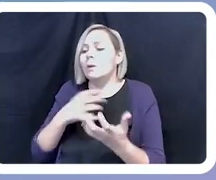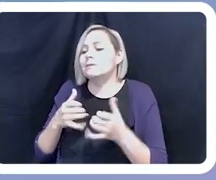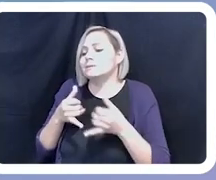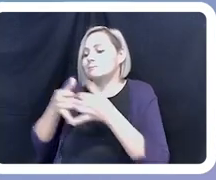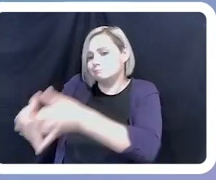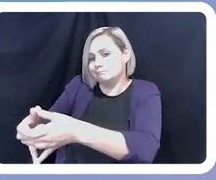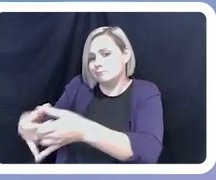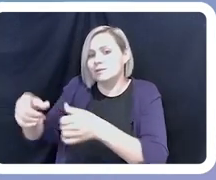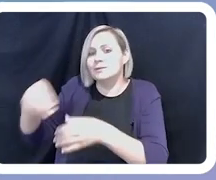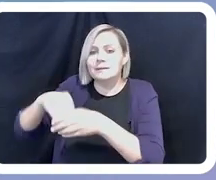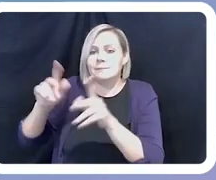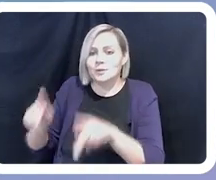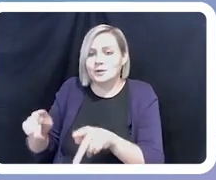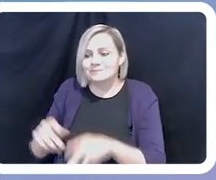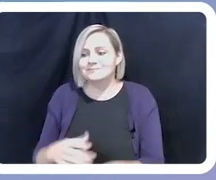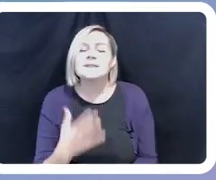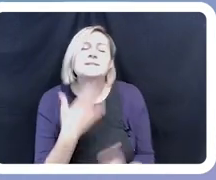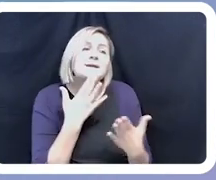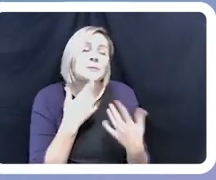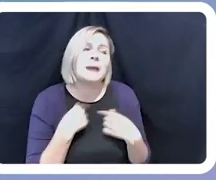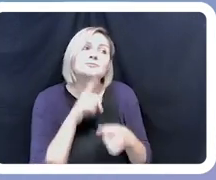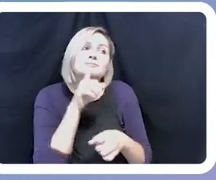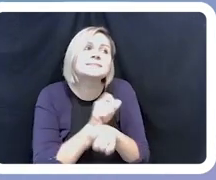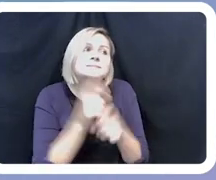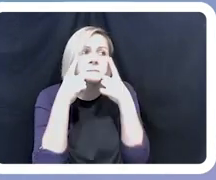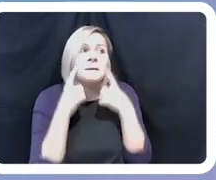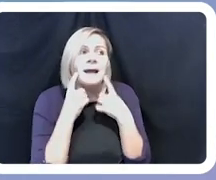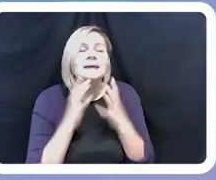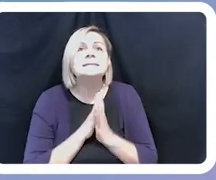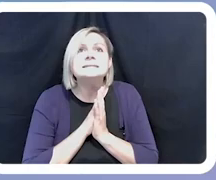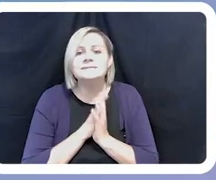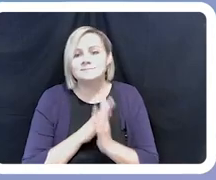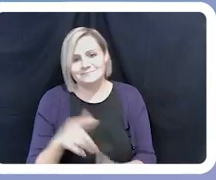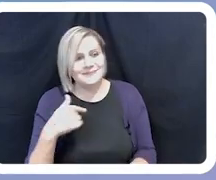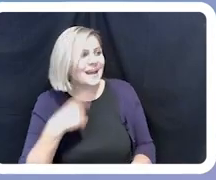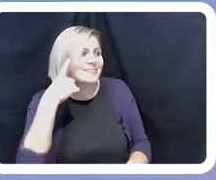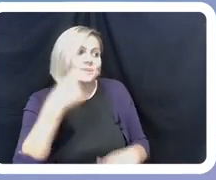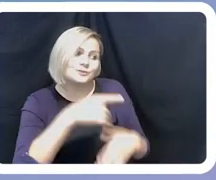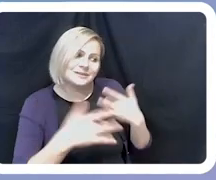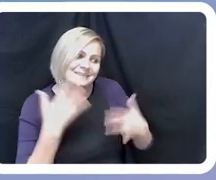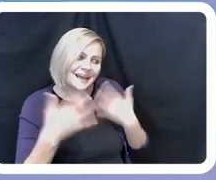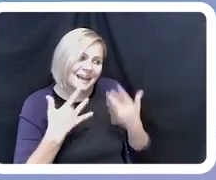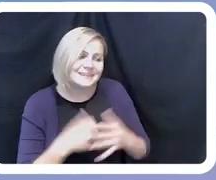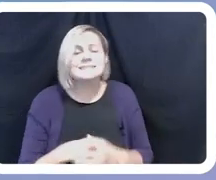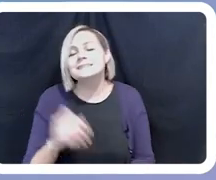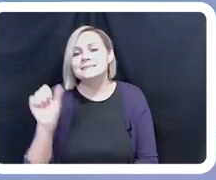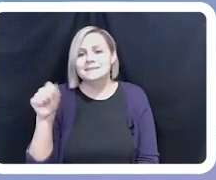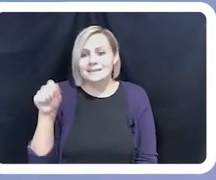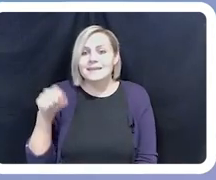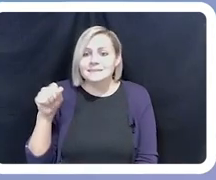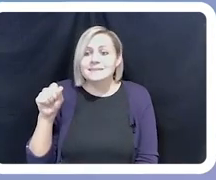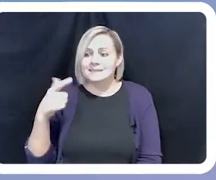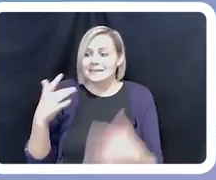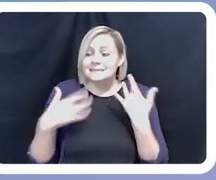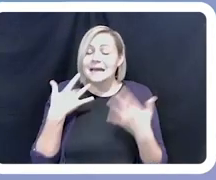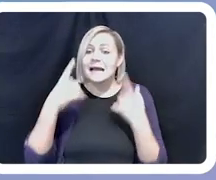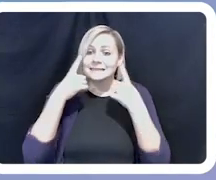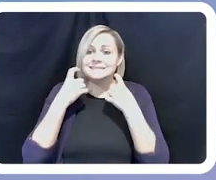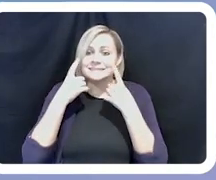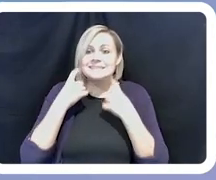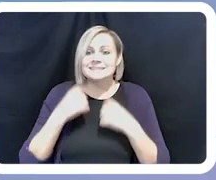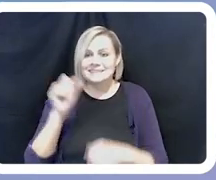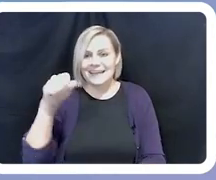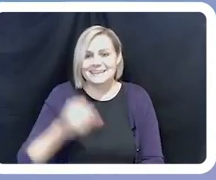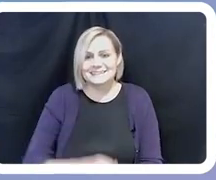to you in person. Well, I'm listening to I think you're excited. Well, yes,